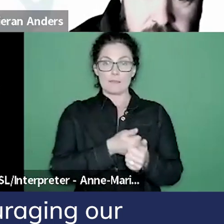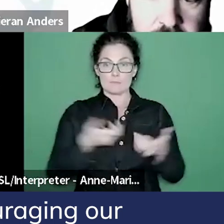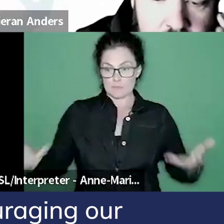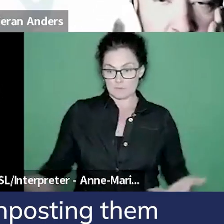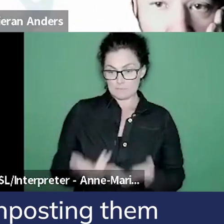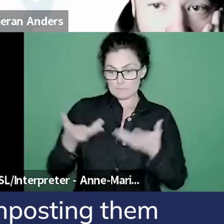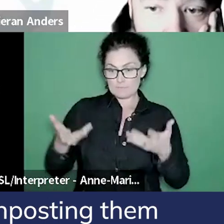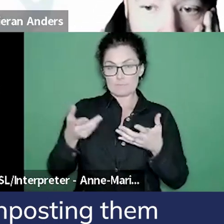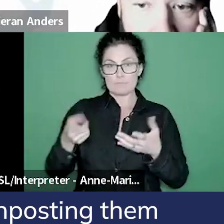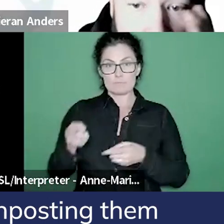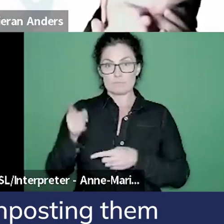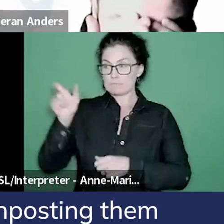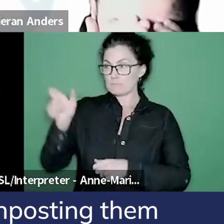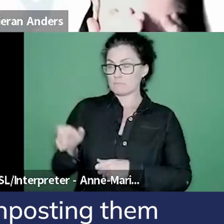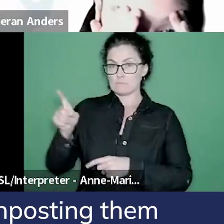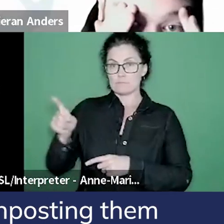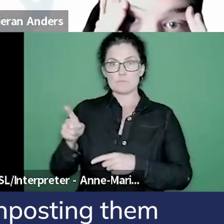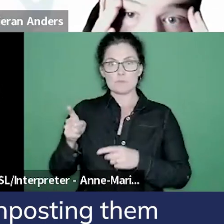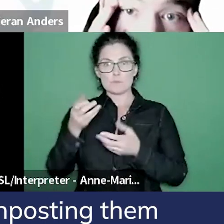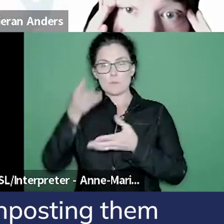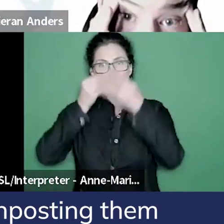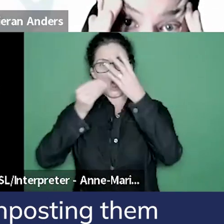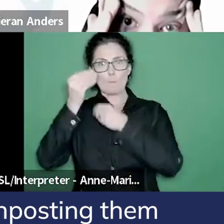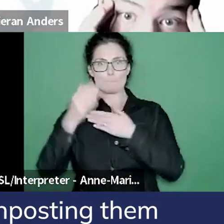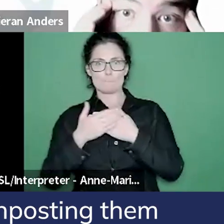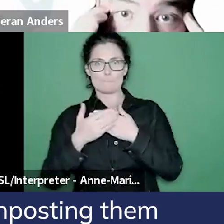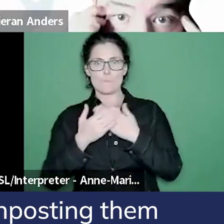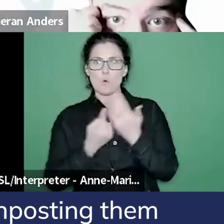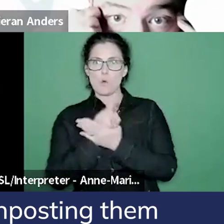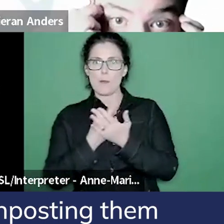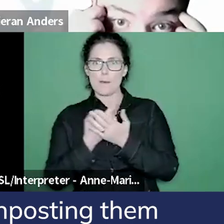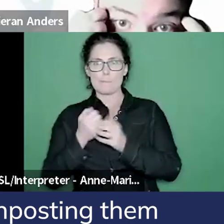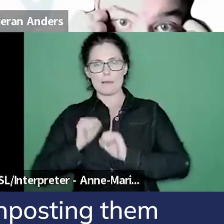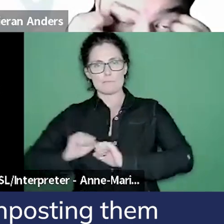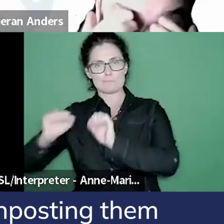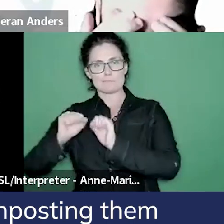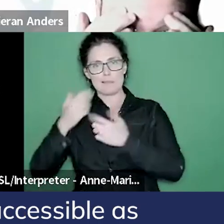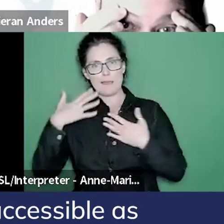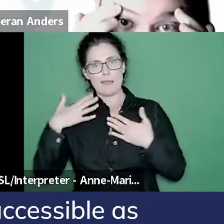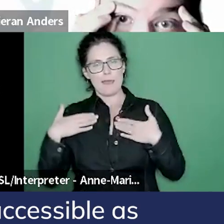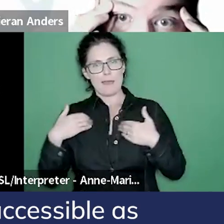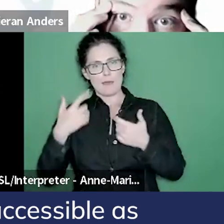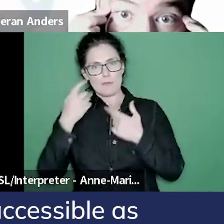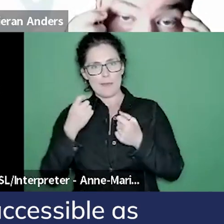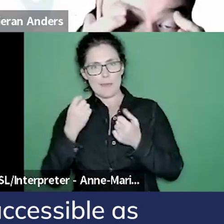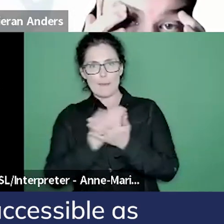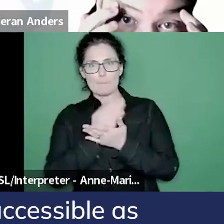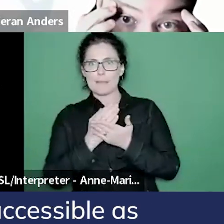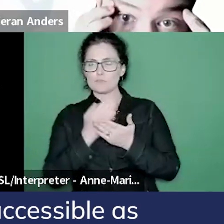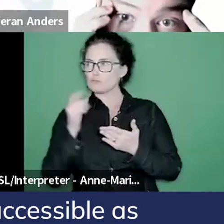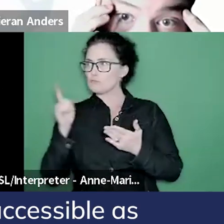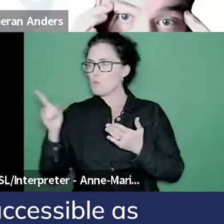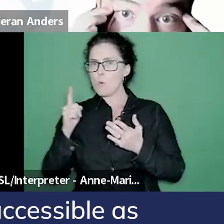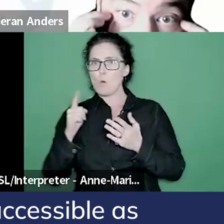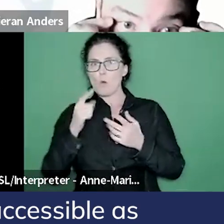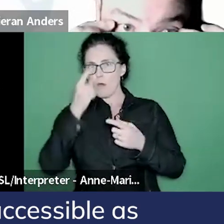to build on their own health literacy, and signposting them to where they can get that information. Making that information as